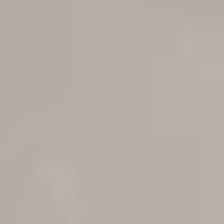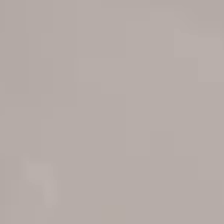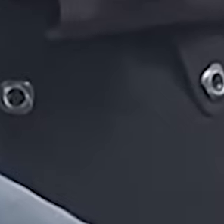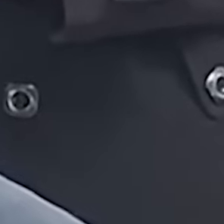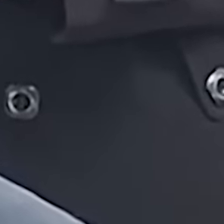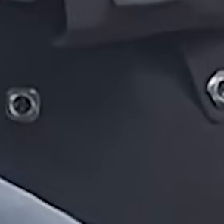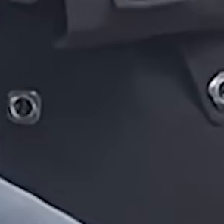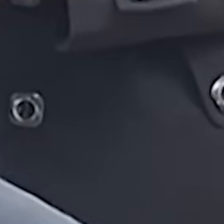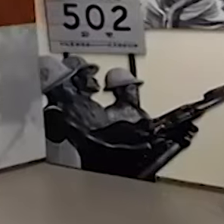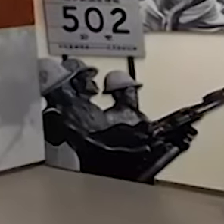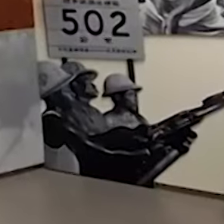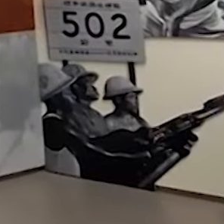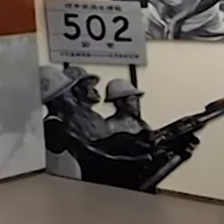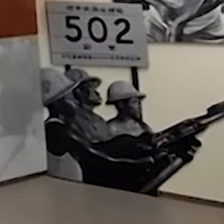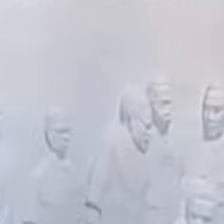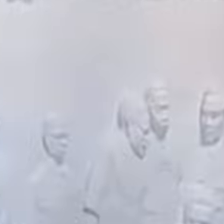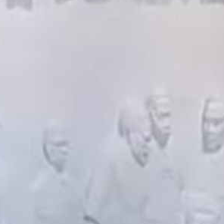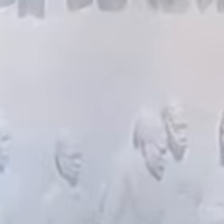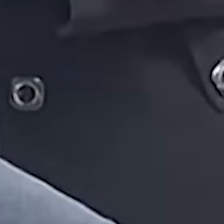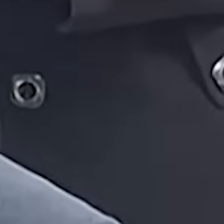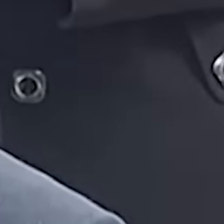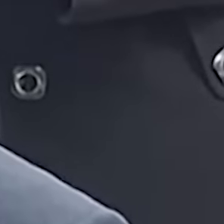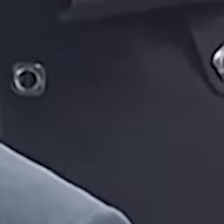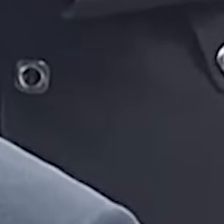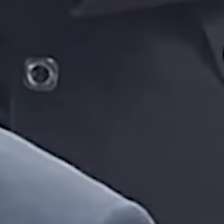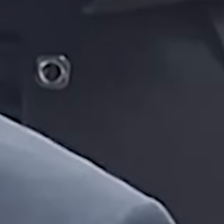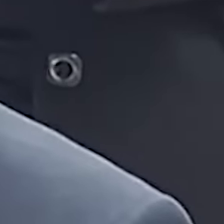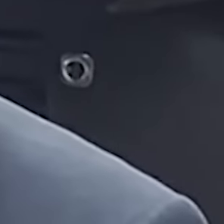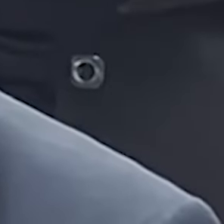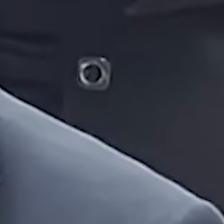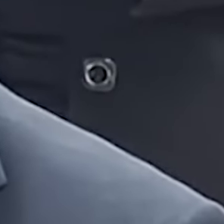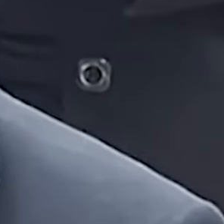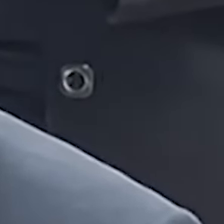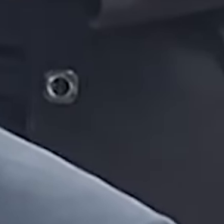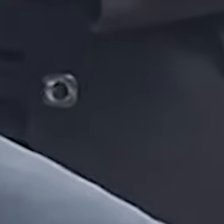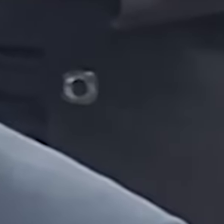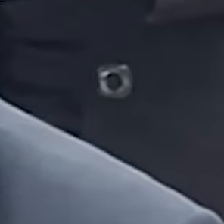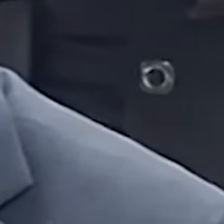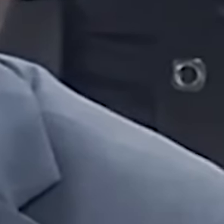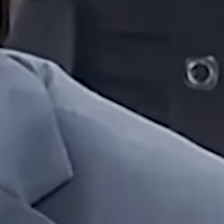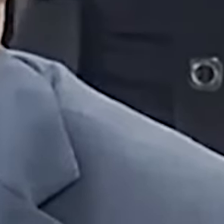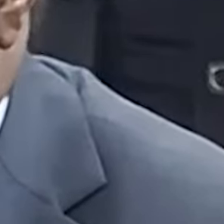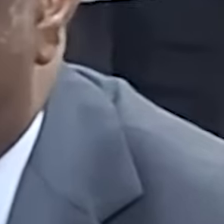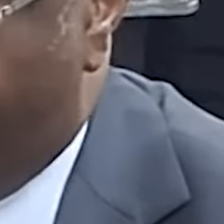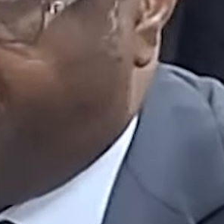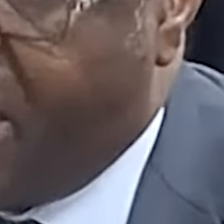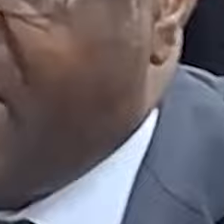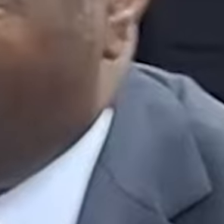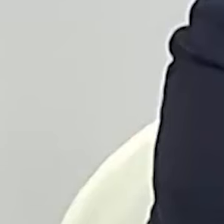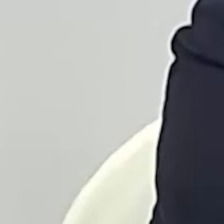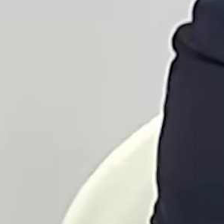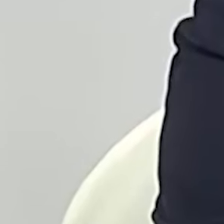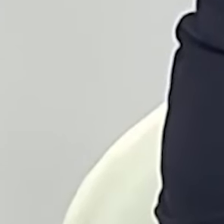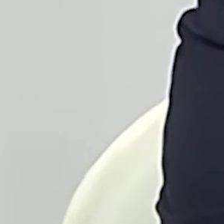the tour of this museum and the sacrifices that the People's Republic of